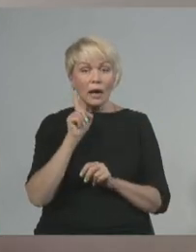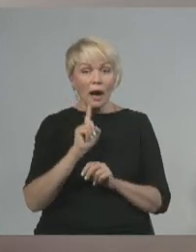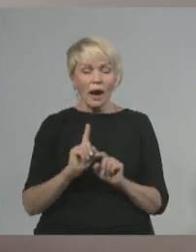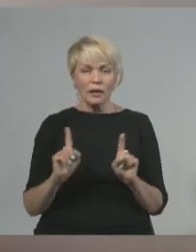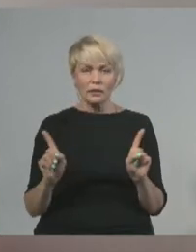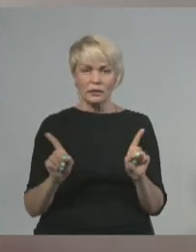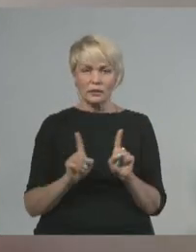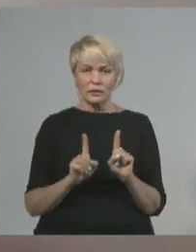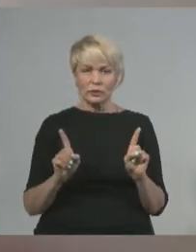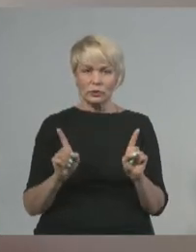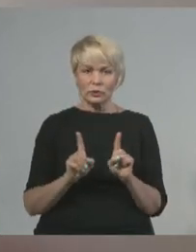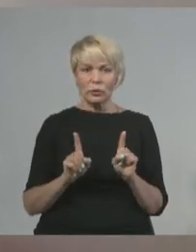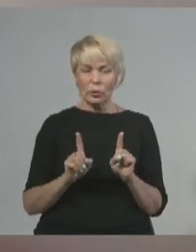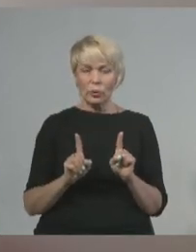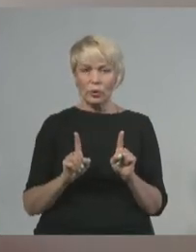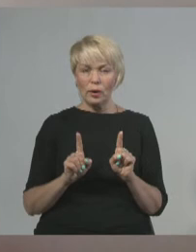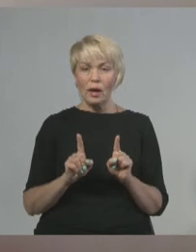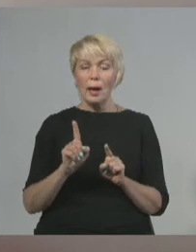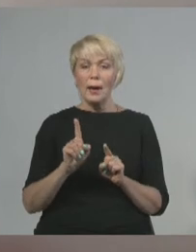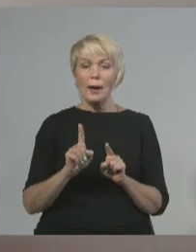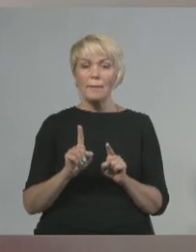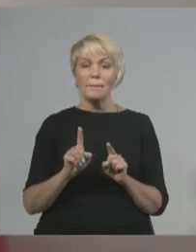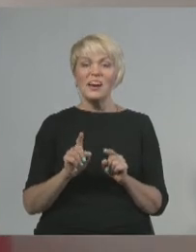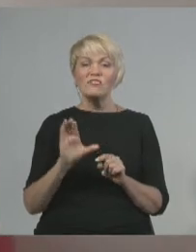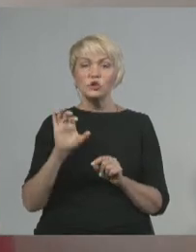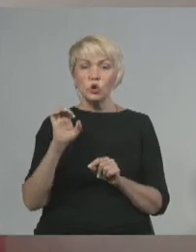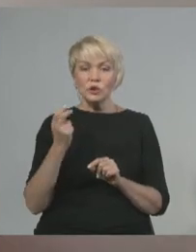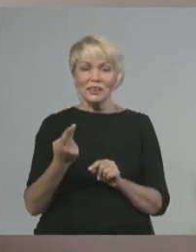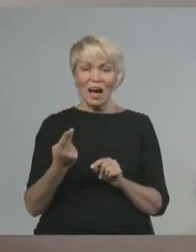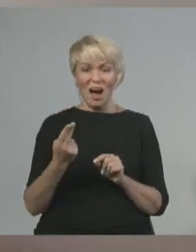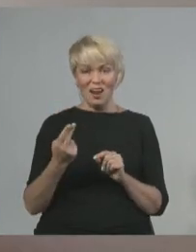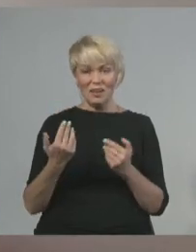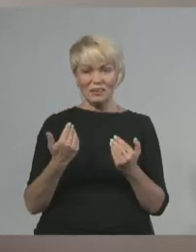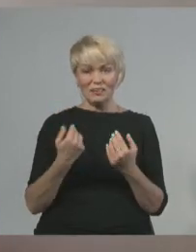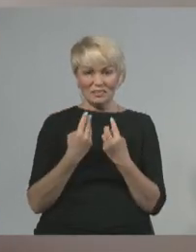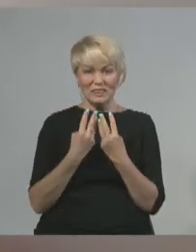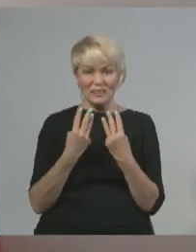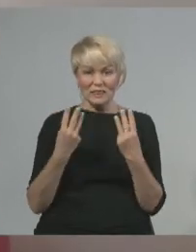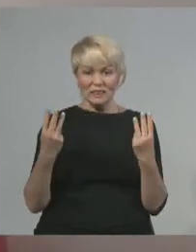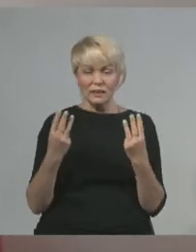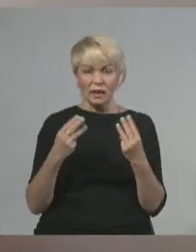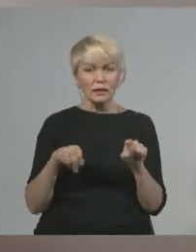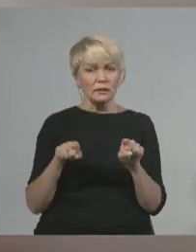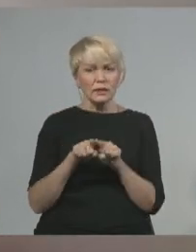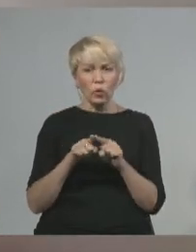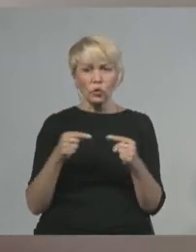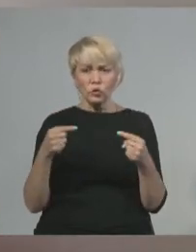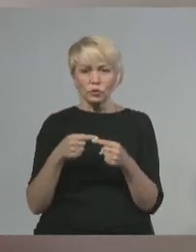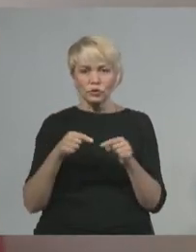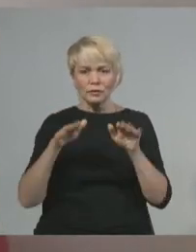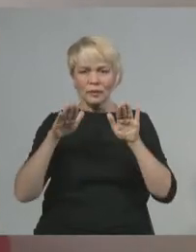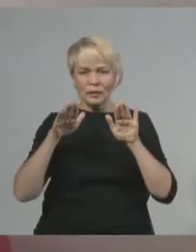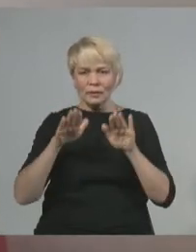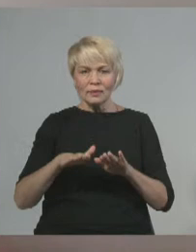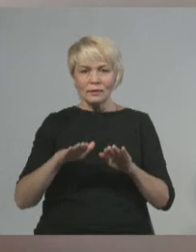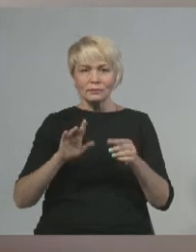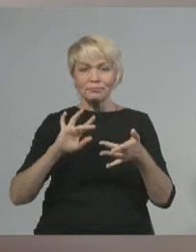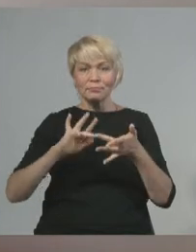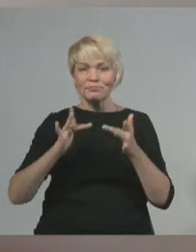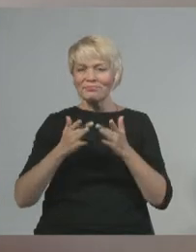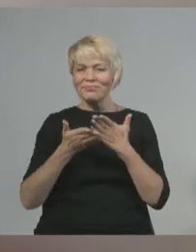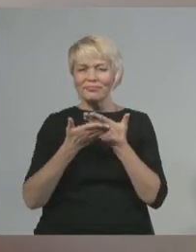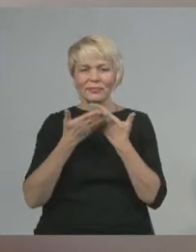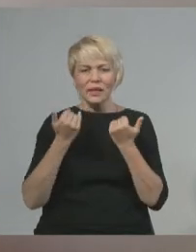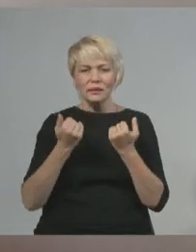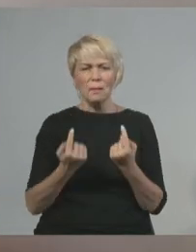well so far at least in social networks we do not have such platform and it's a